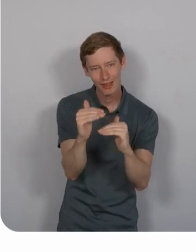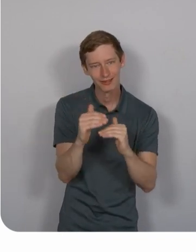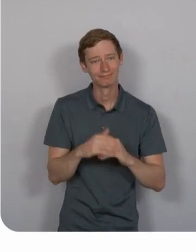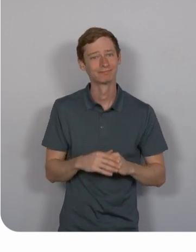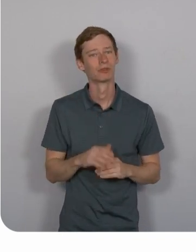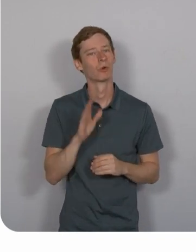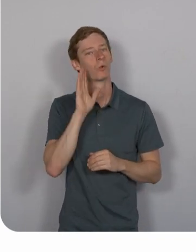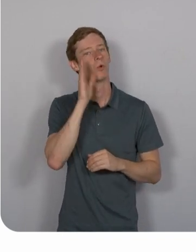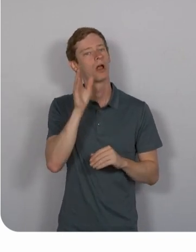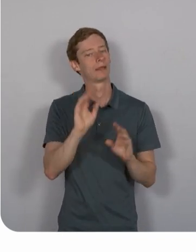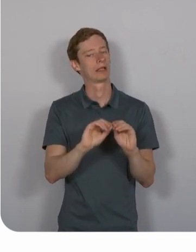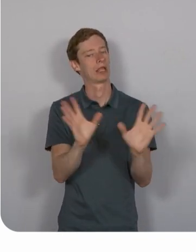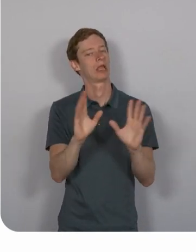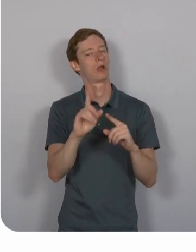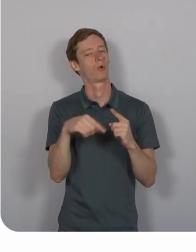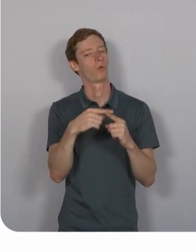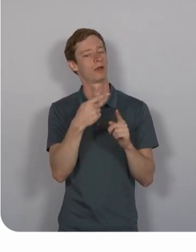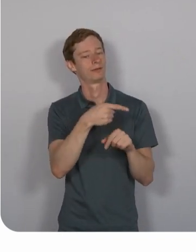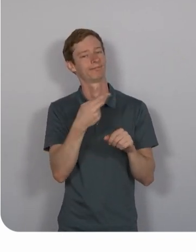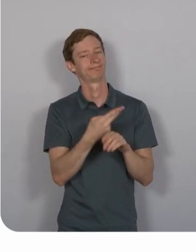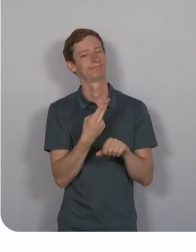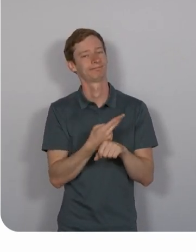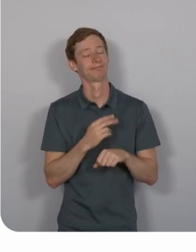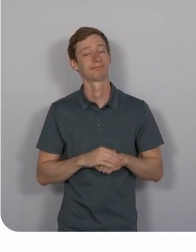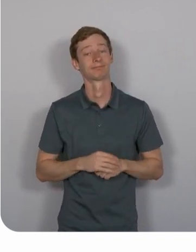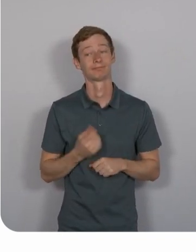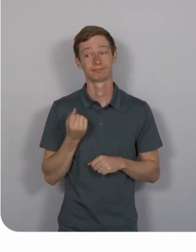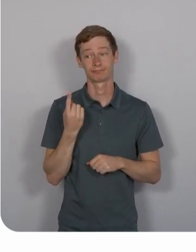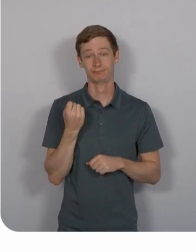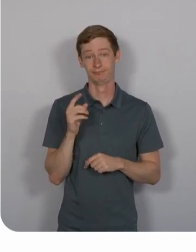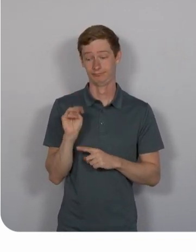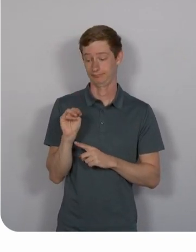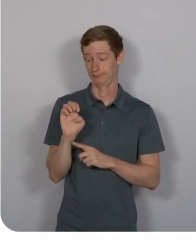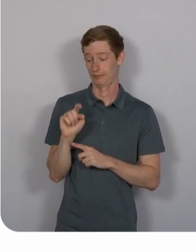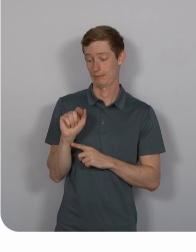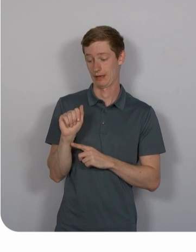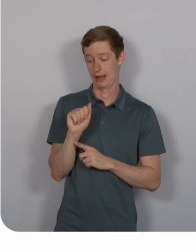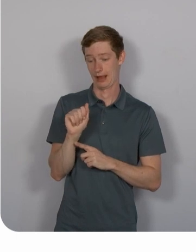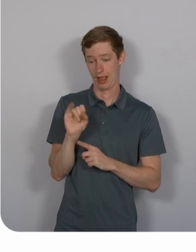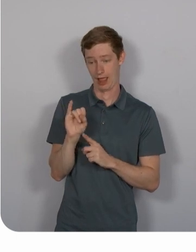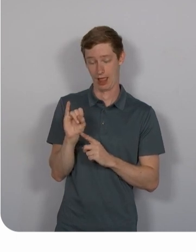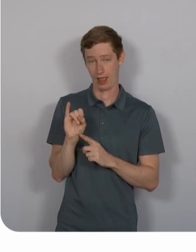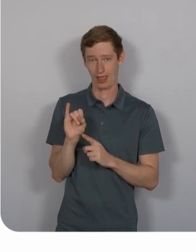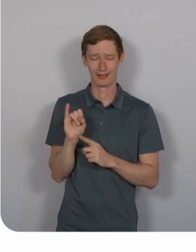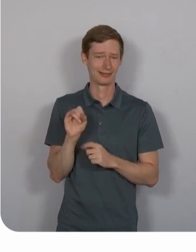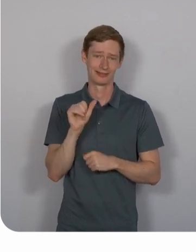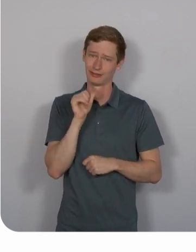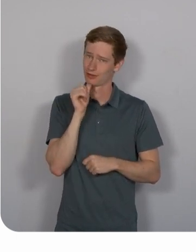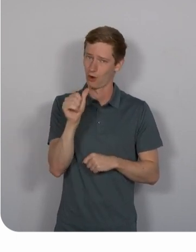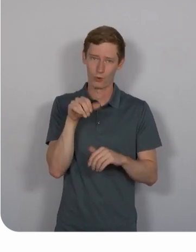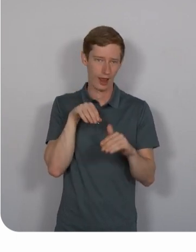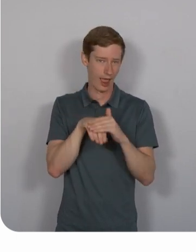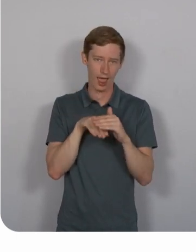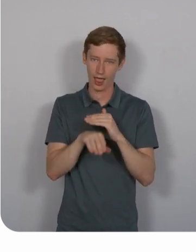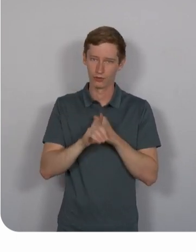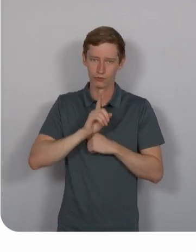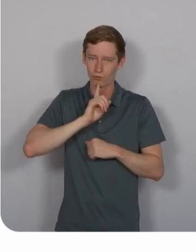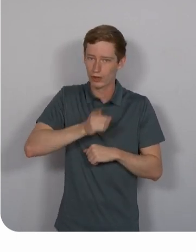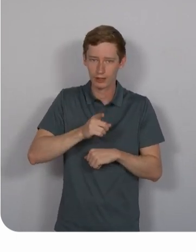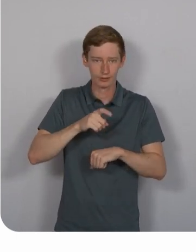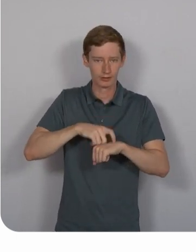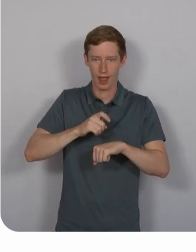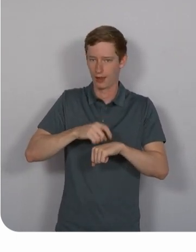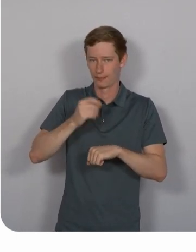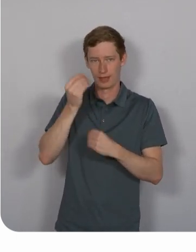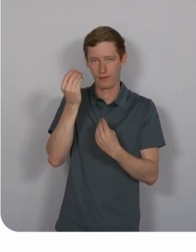when you use them. Unlike the Meta AI, they don't, for the most part, have access to real-time information yet,